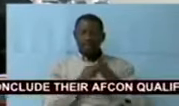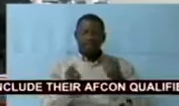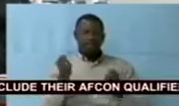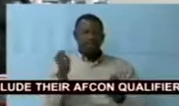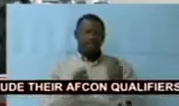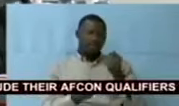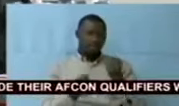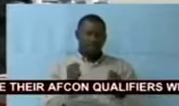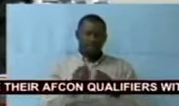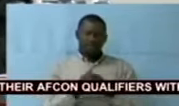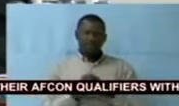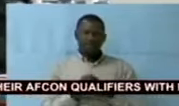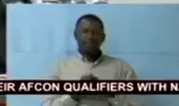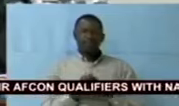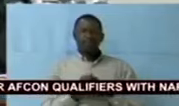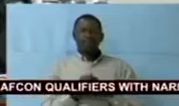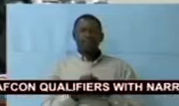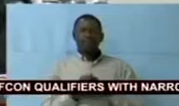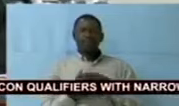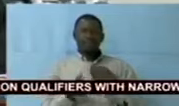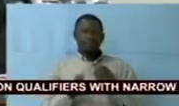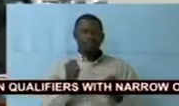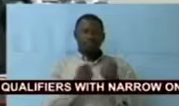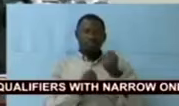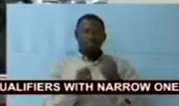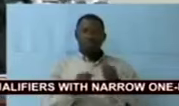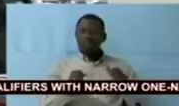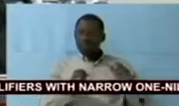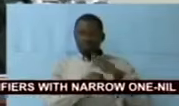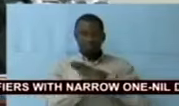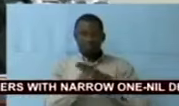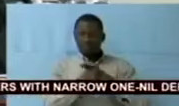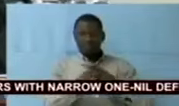But then the vehicle was loaded, fully loaded with I